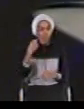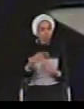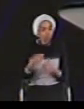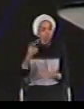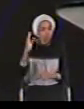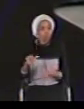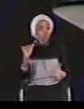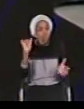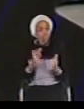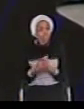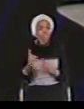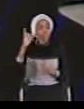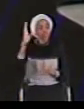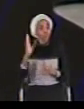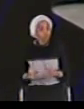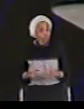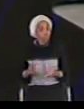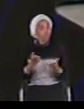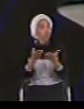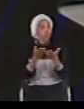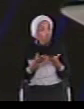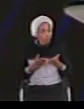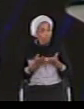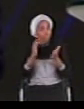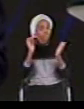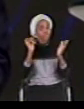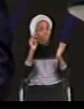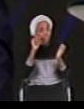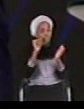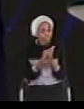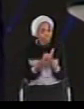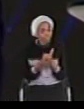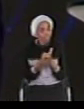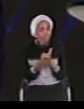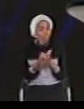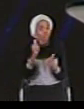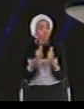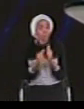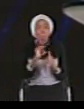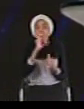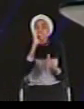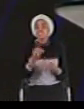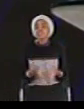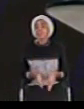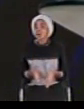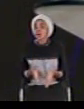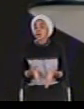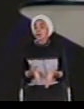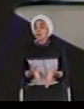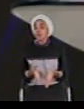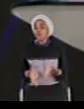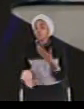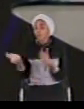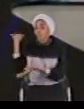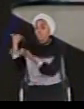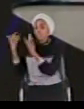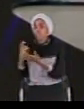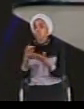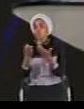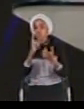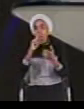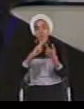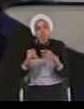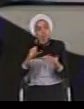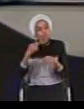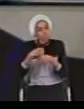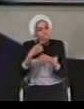God that God requires that which is past. He wants you to make right your life.